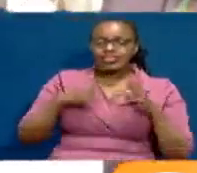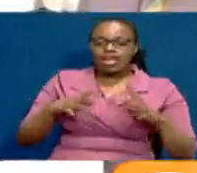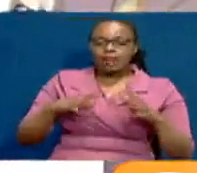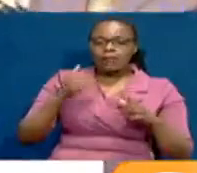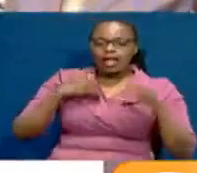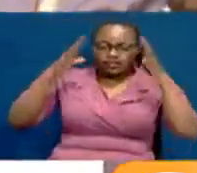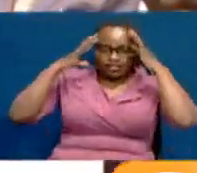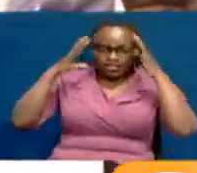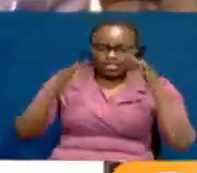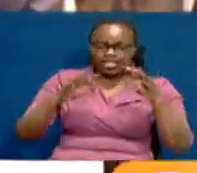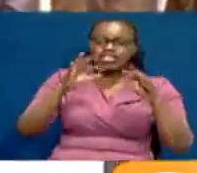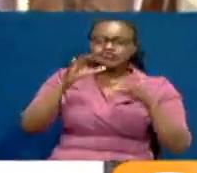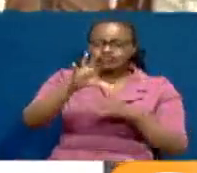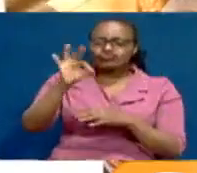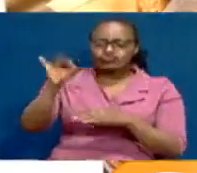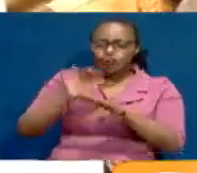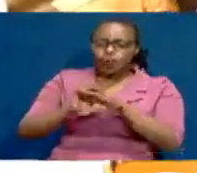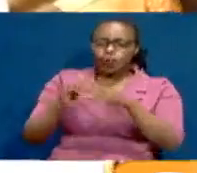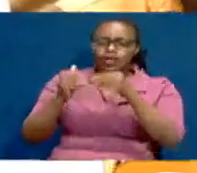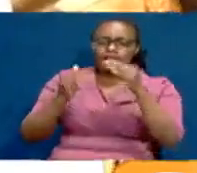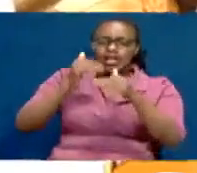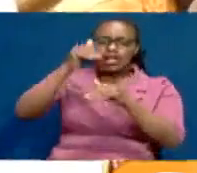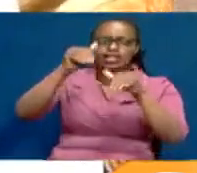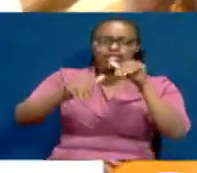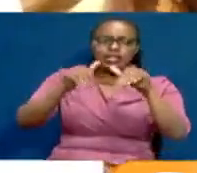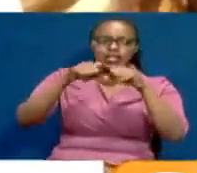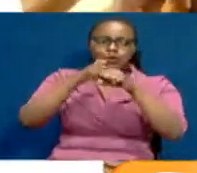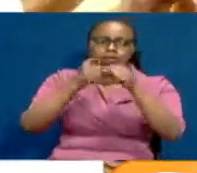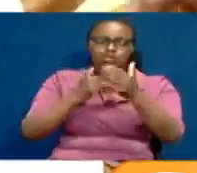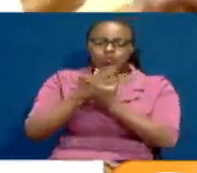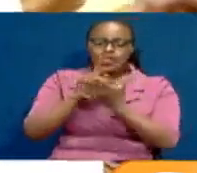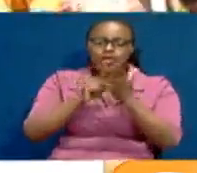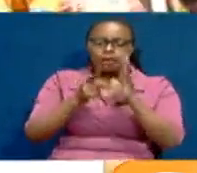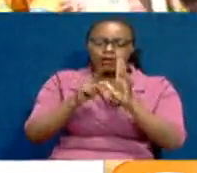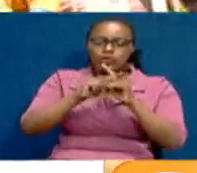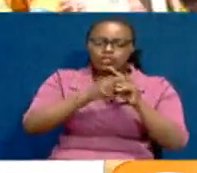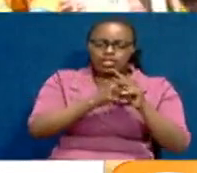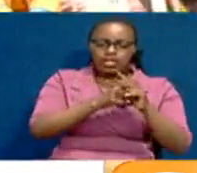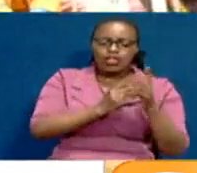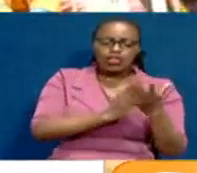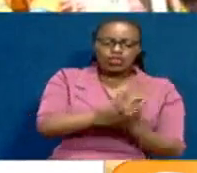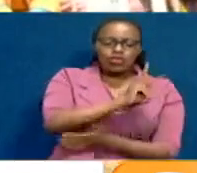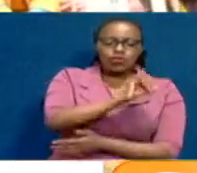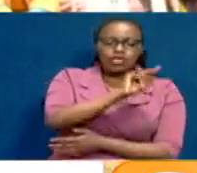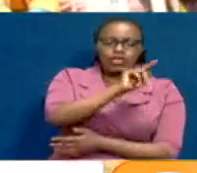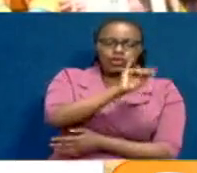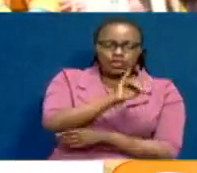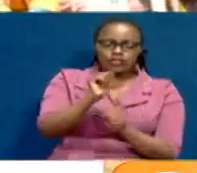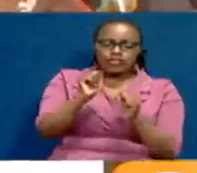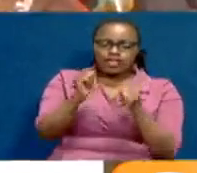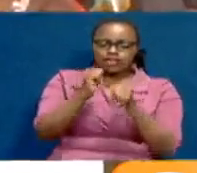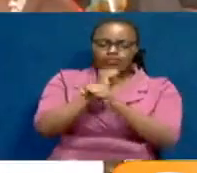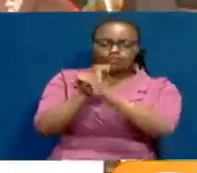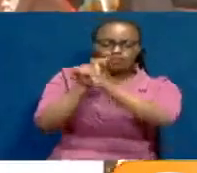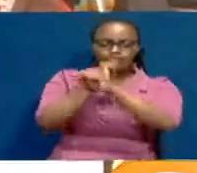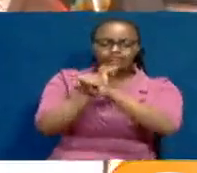sound choice of leaders during the upcoming general election to ensure that the projects initiated by George Kinoti are safeguarded